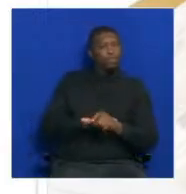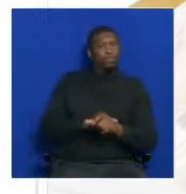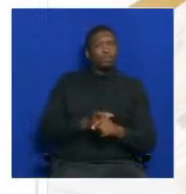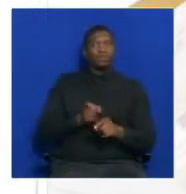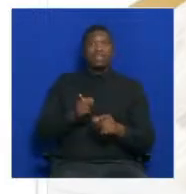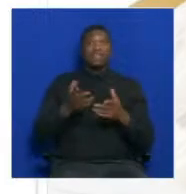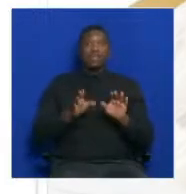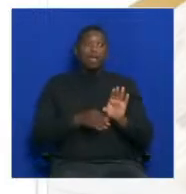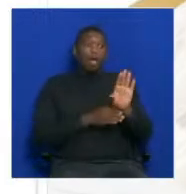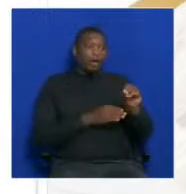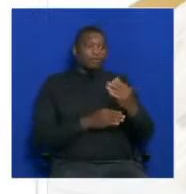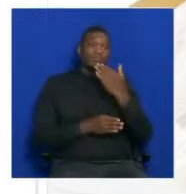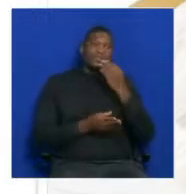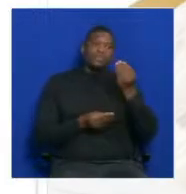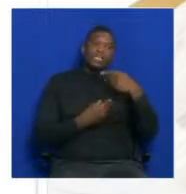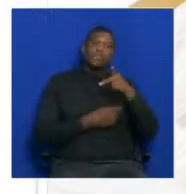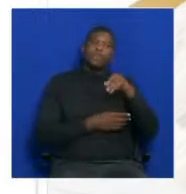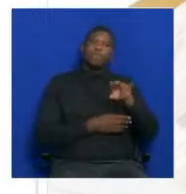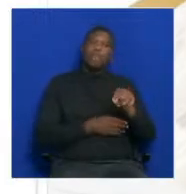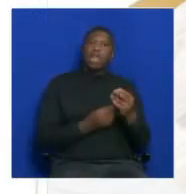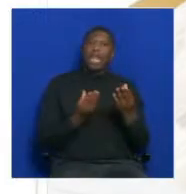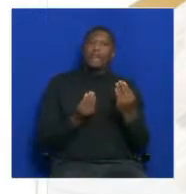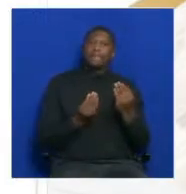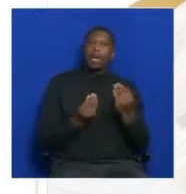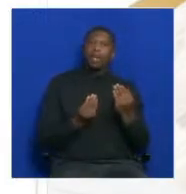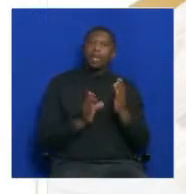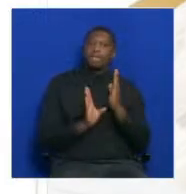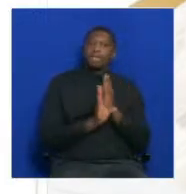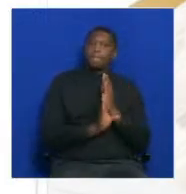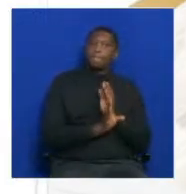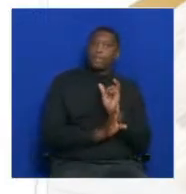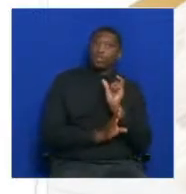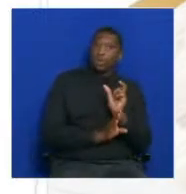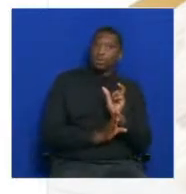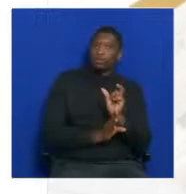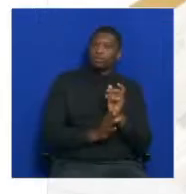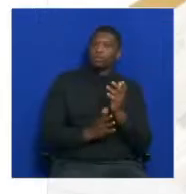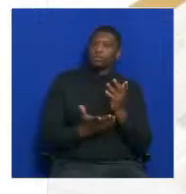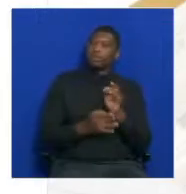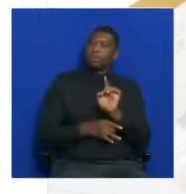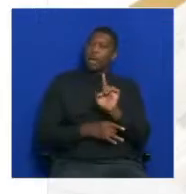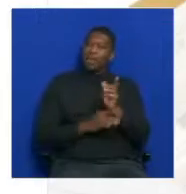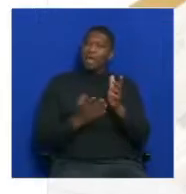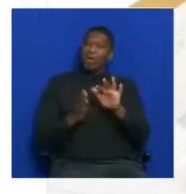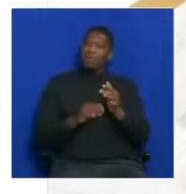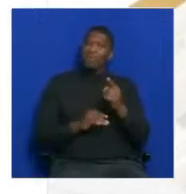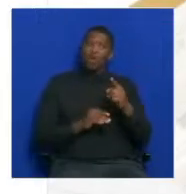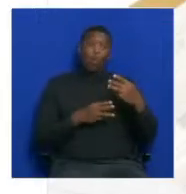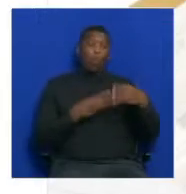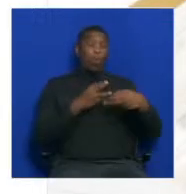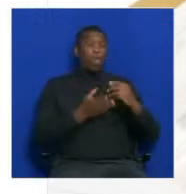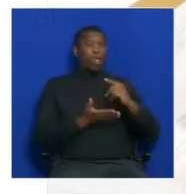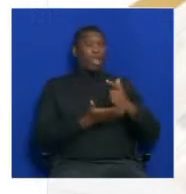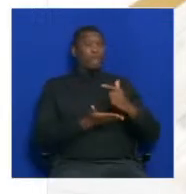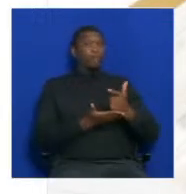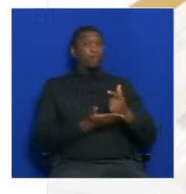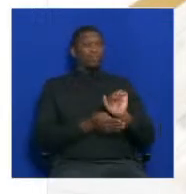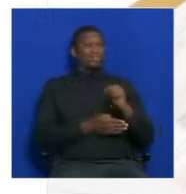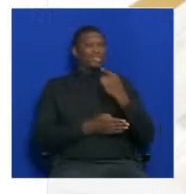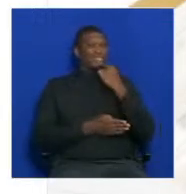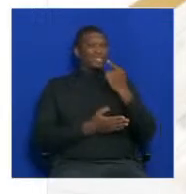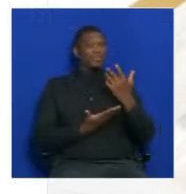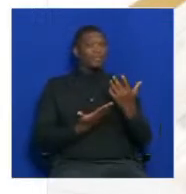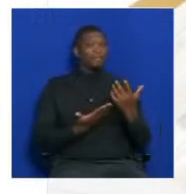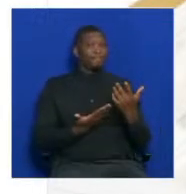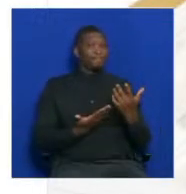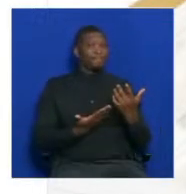passwords of all these gadgets. However, on the work laptop, they specifically demanded that